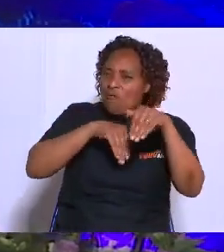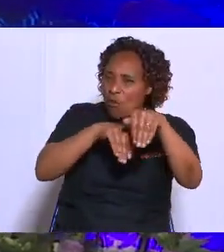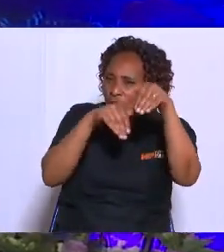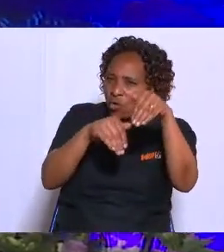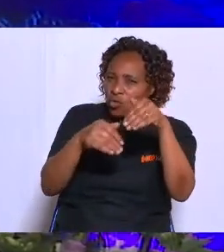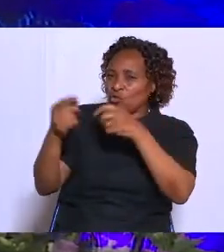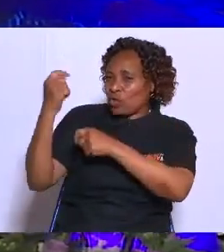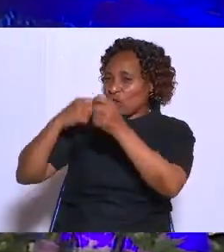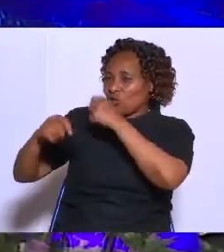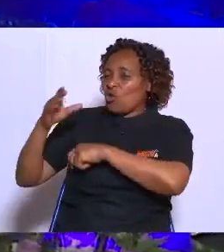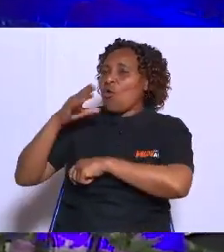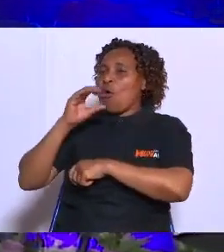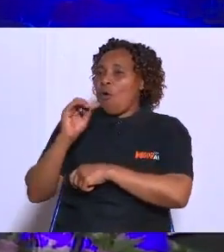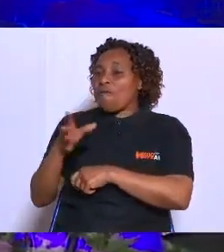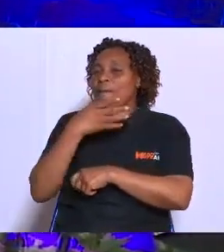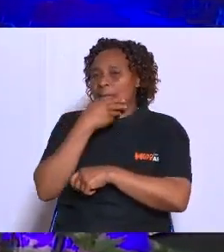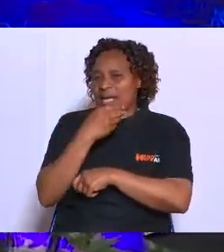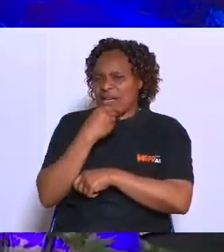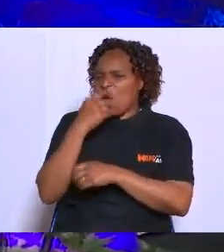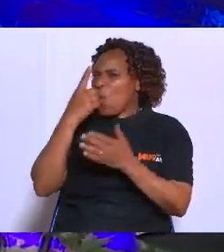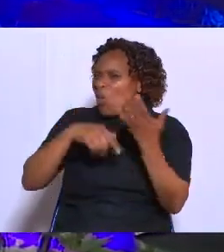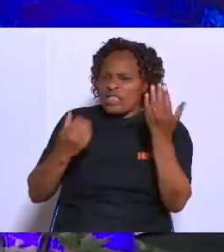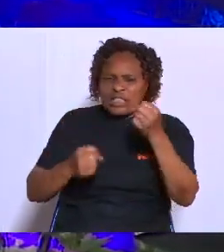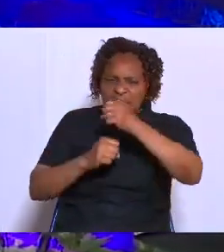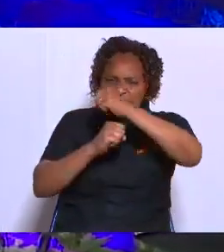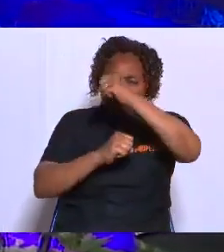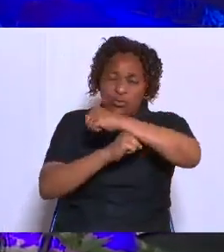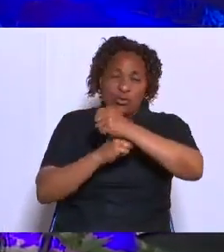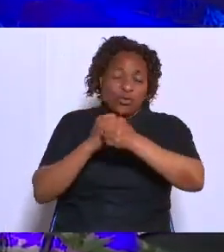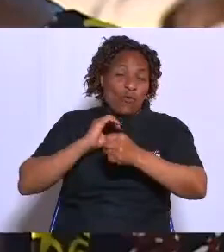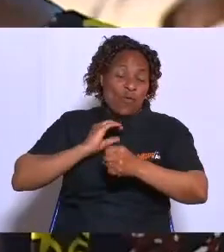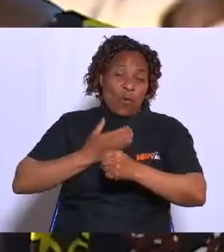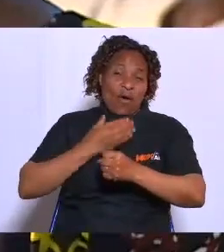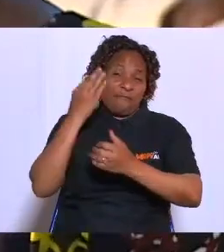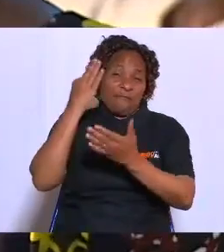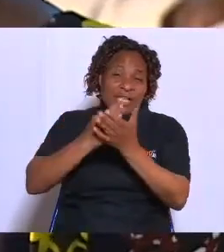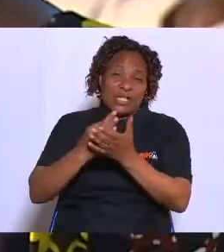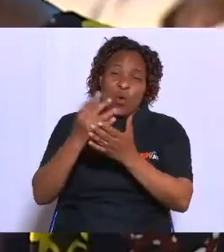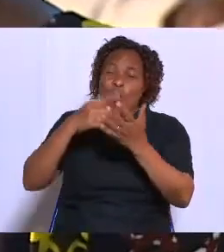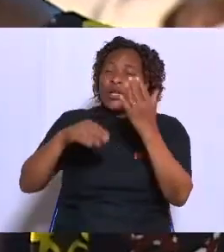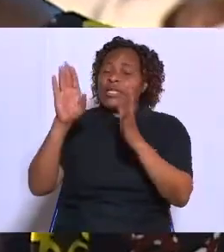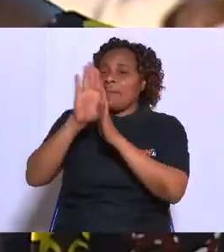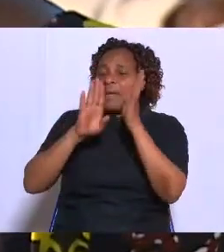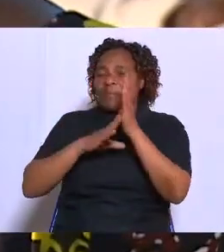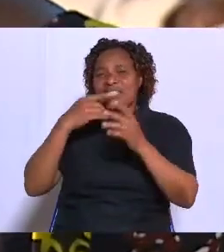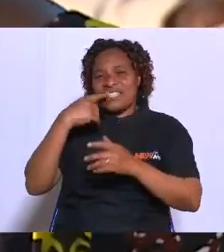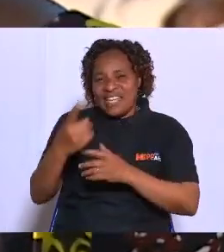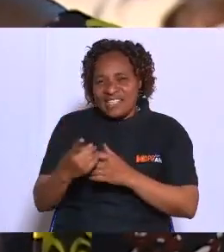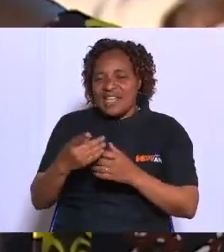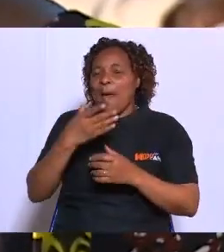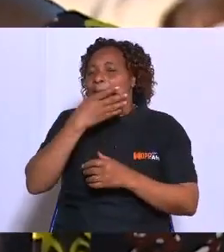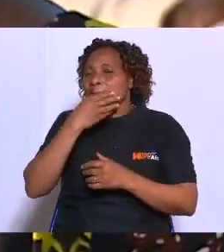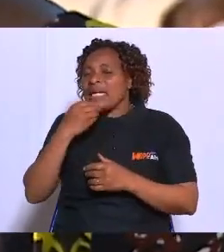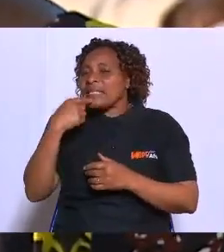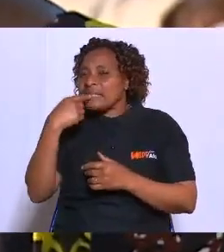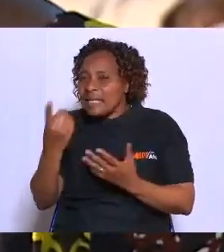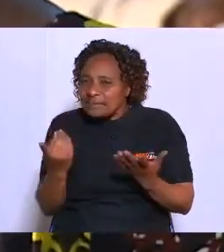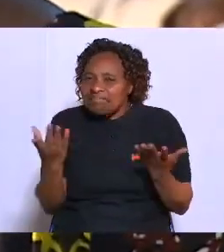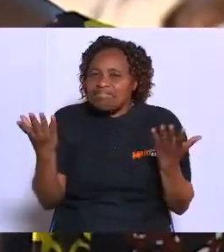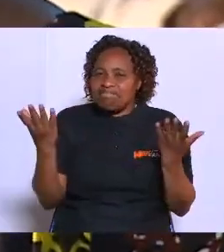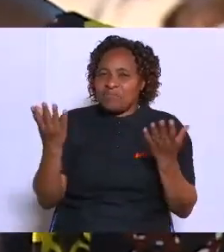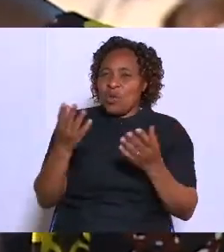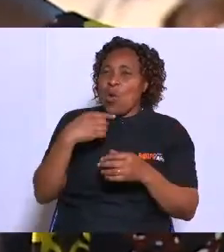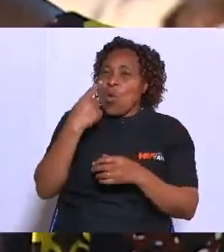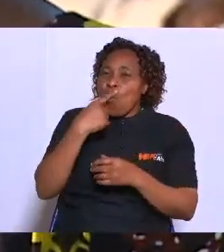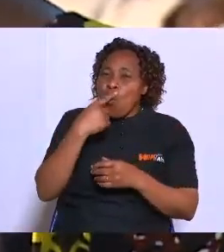traditions of man what is the foundation of our faith what the Bible says or what man says what